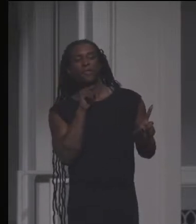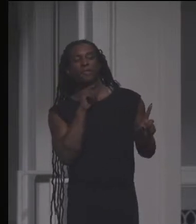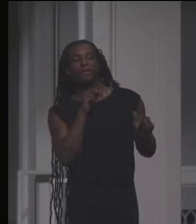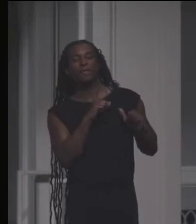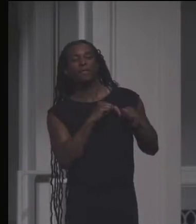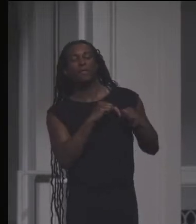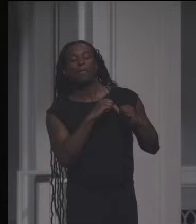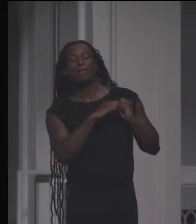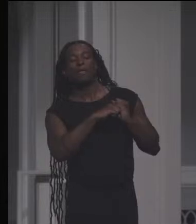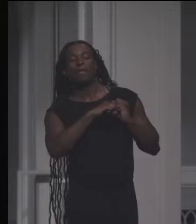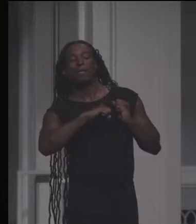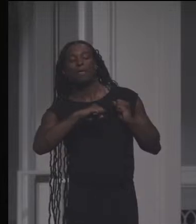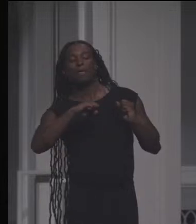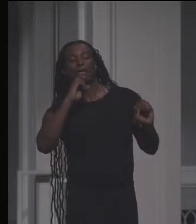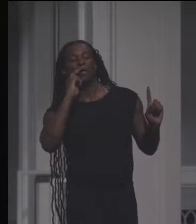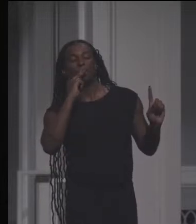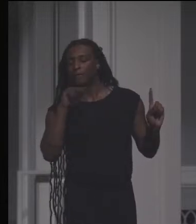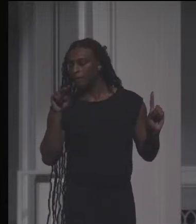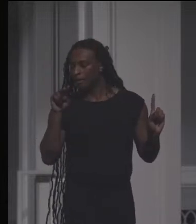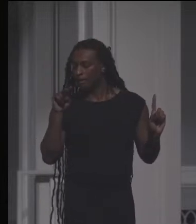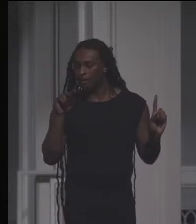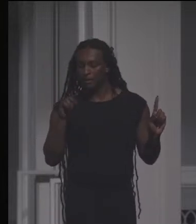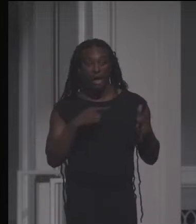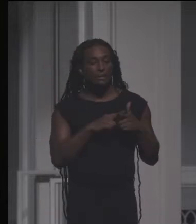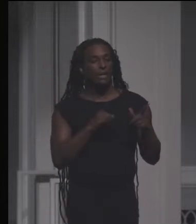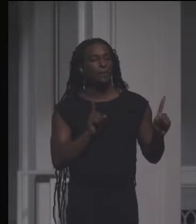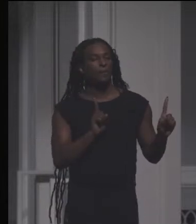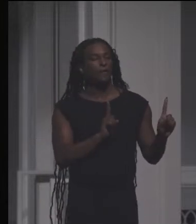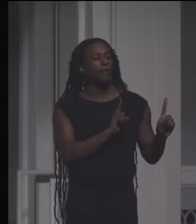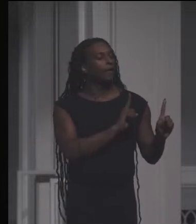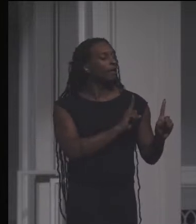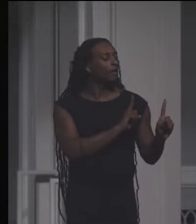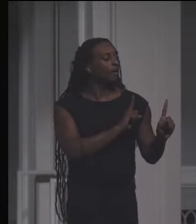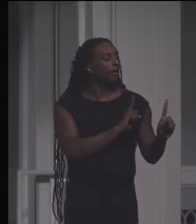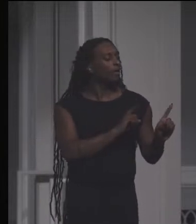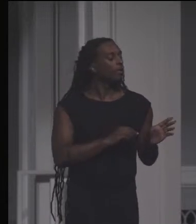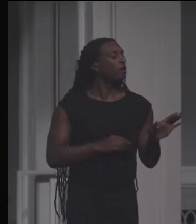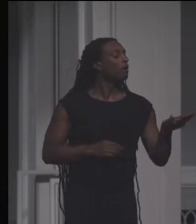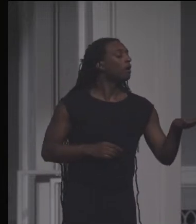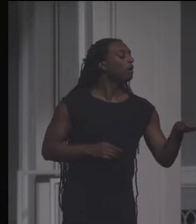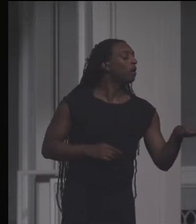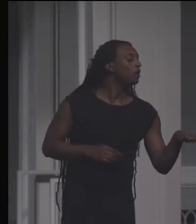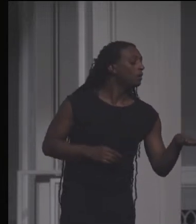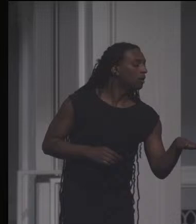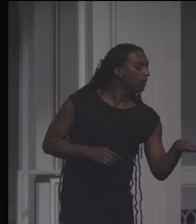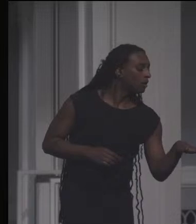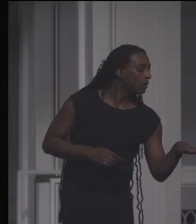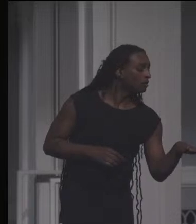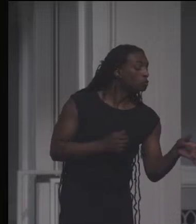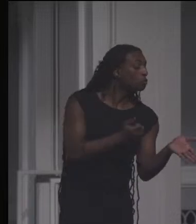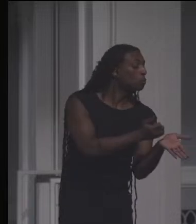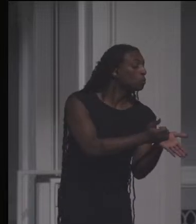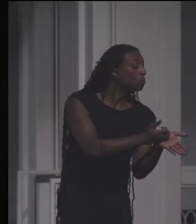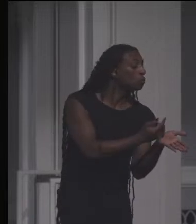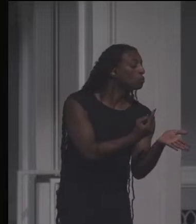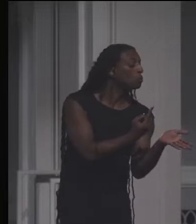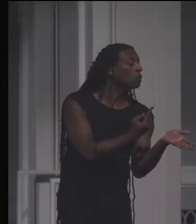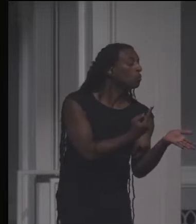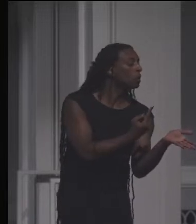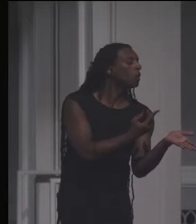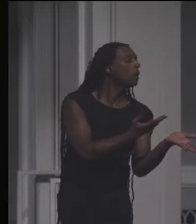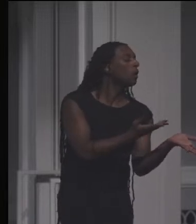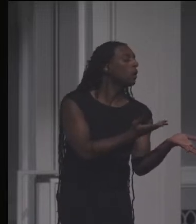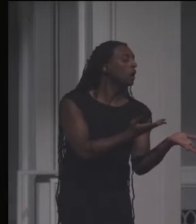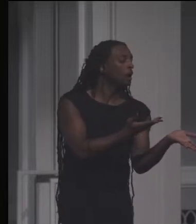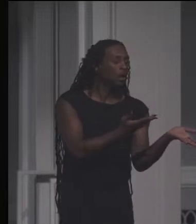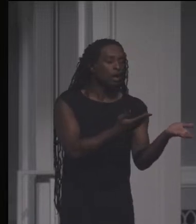too long, and then standing close and resting a hand on a strong shoulder as she leaned to help Peretir add hay to the net